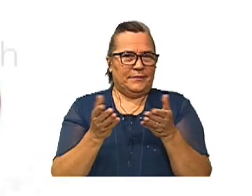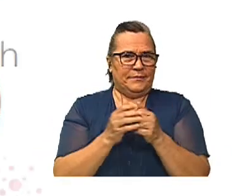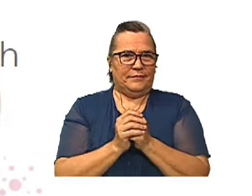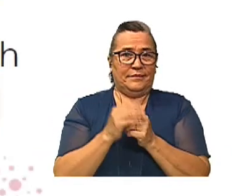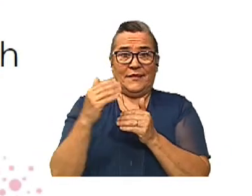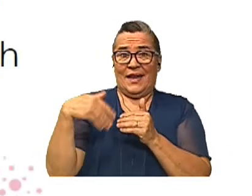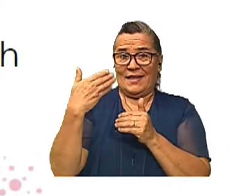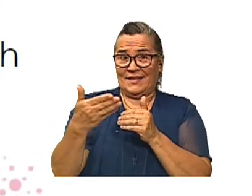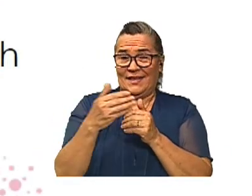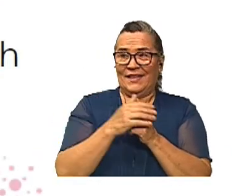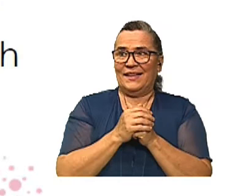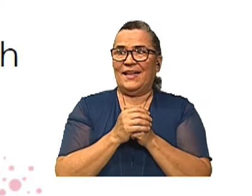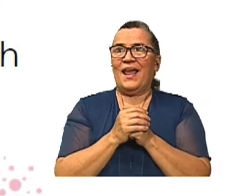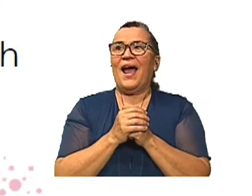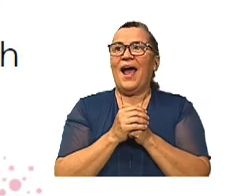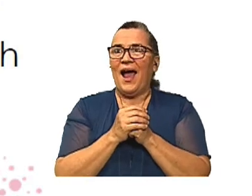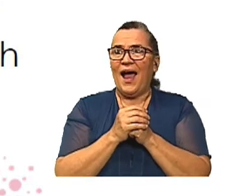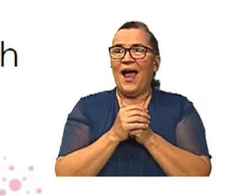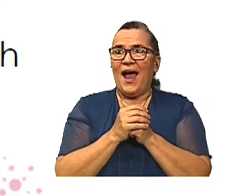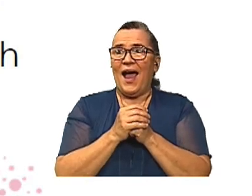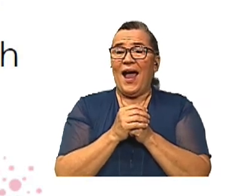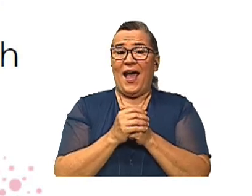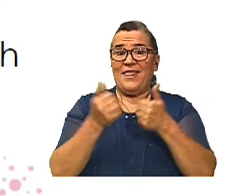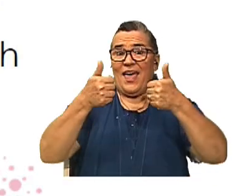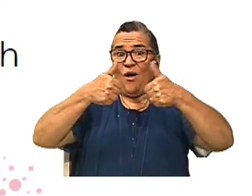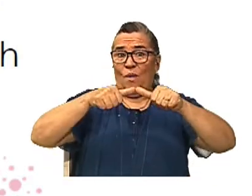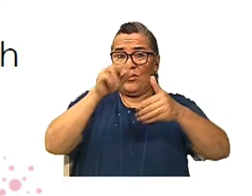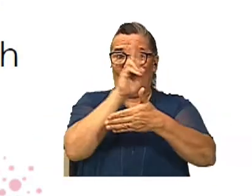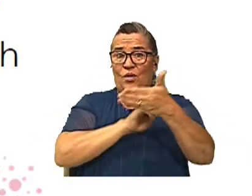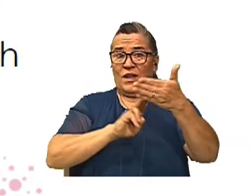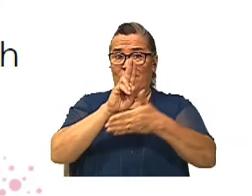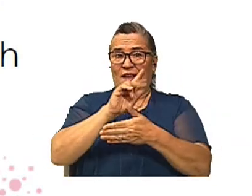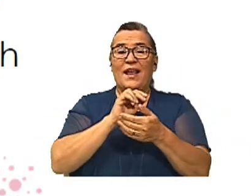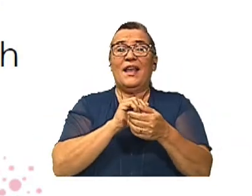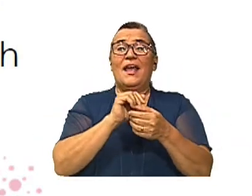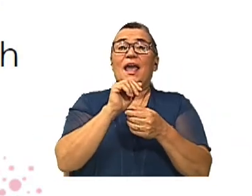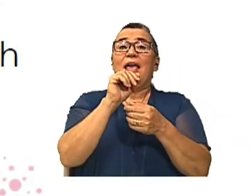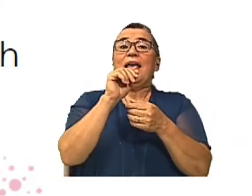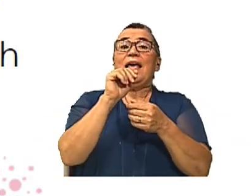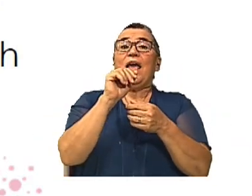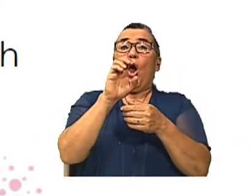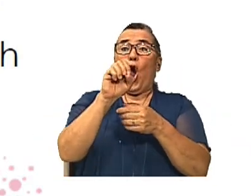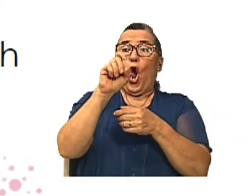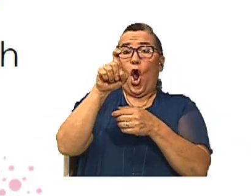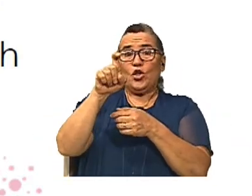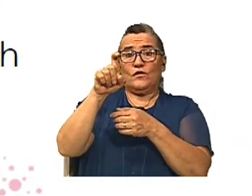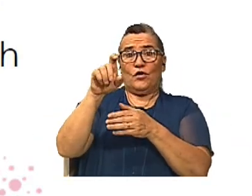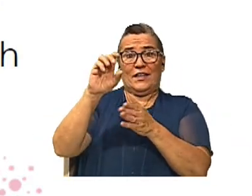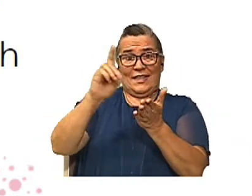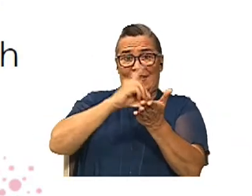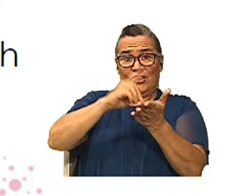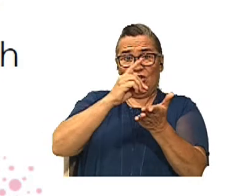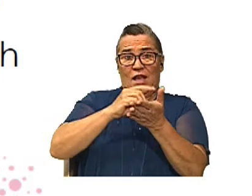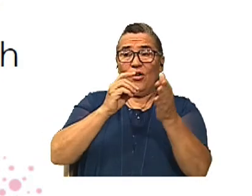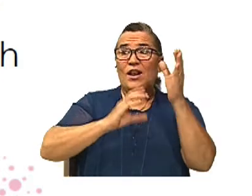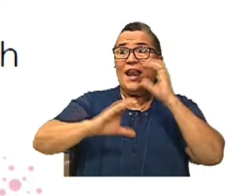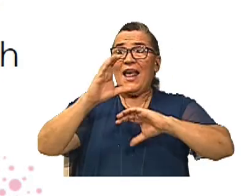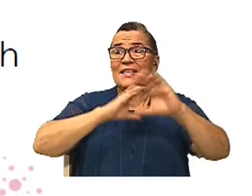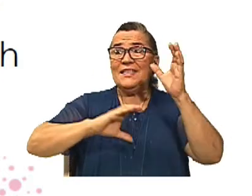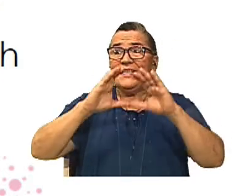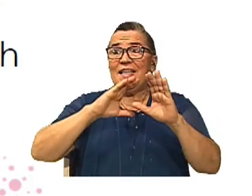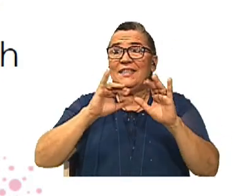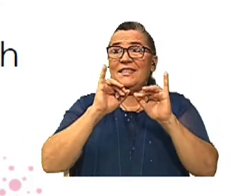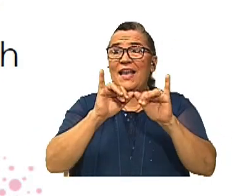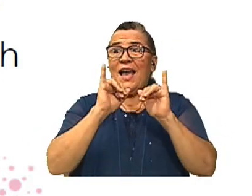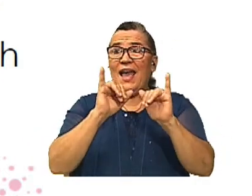Next, please. According to Oxford Dictionary, science encompasses the systematic study of